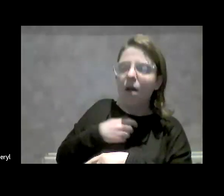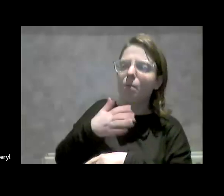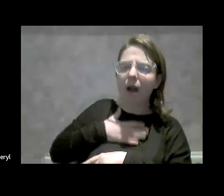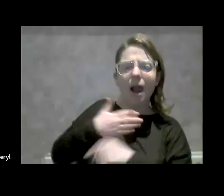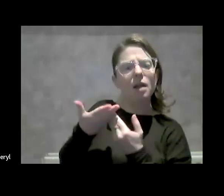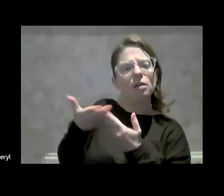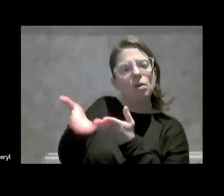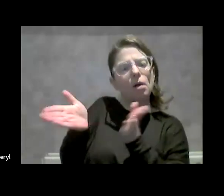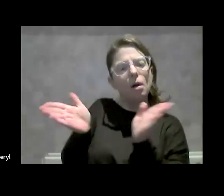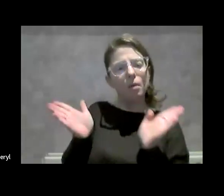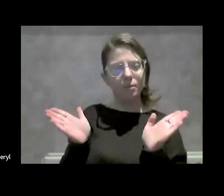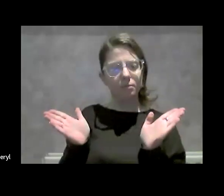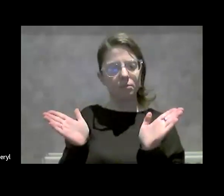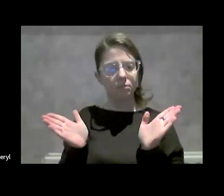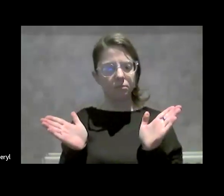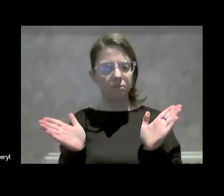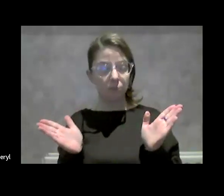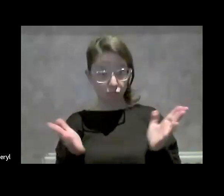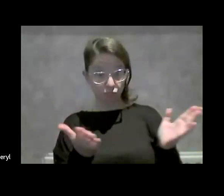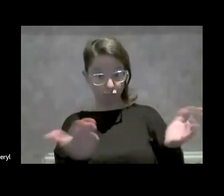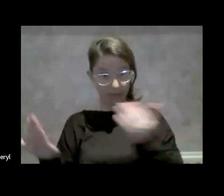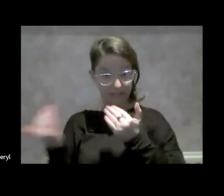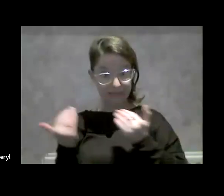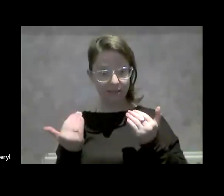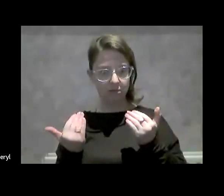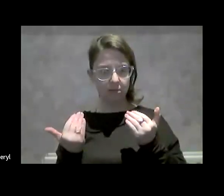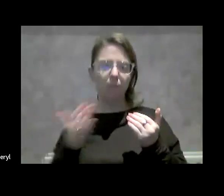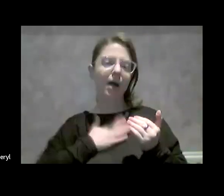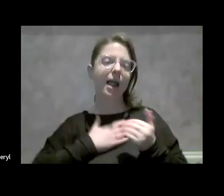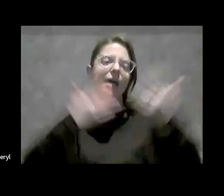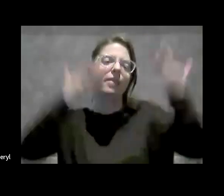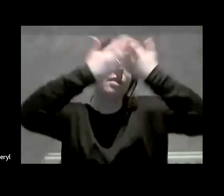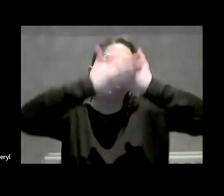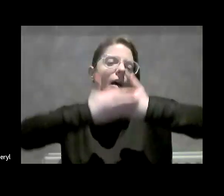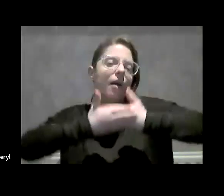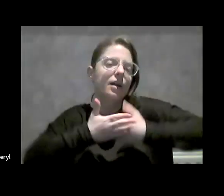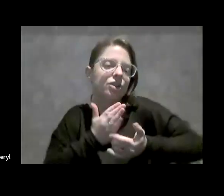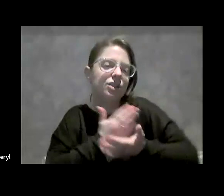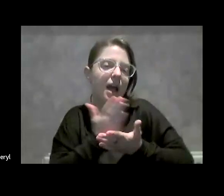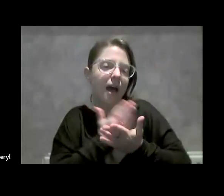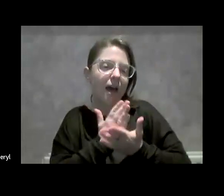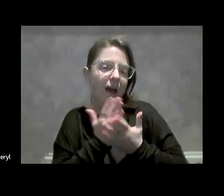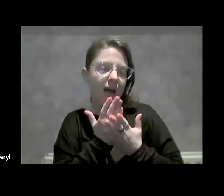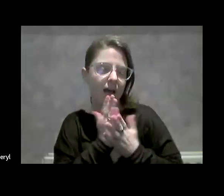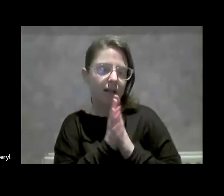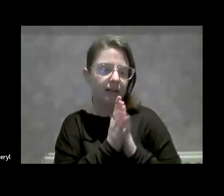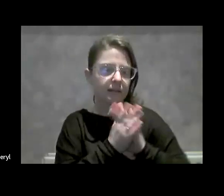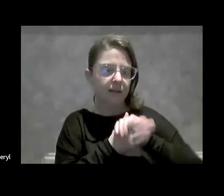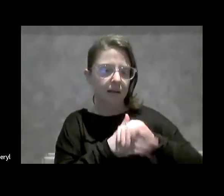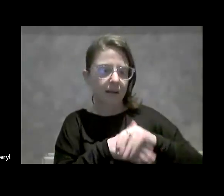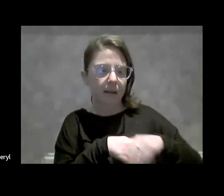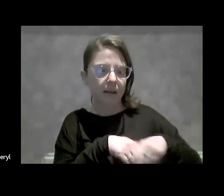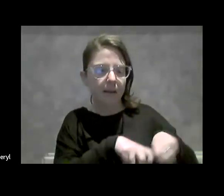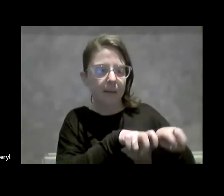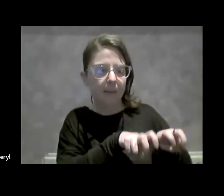warmth of recognition. But I found warmth in sharing the dark. a hand brushing against another in a cinema, skin